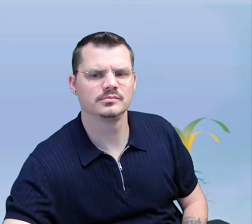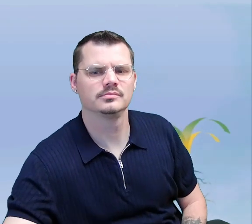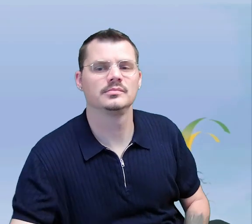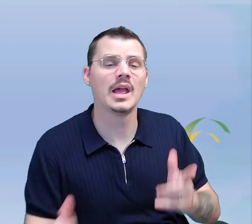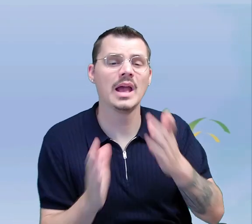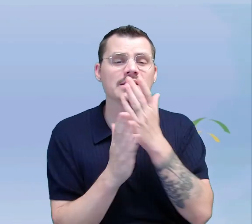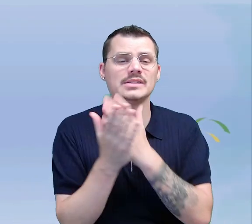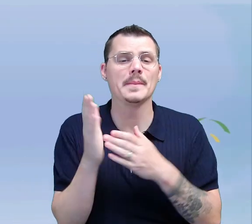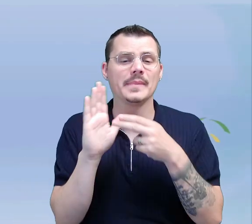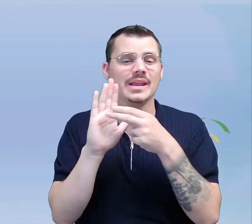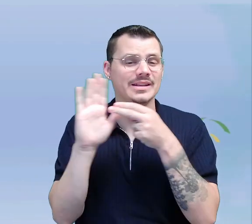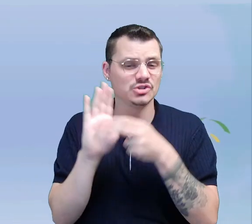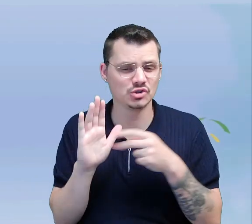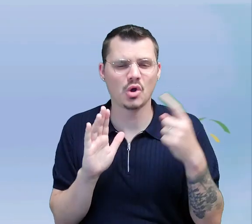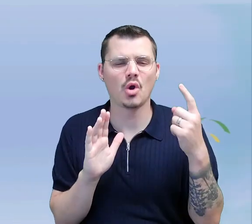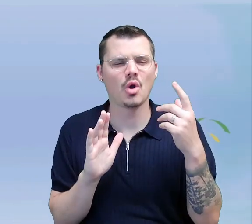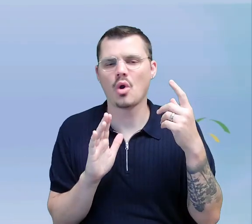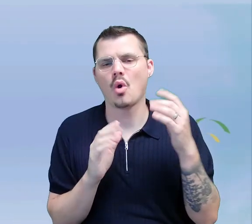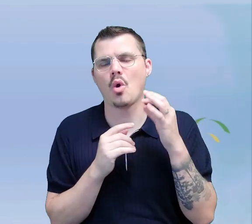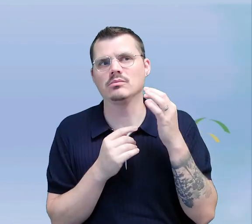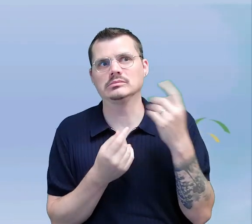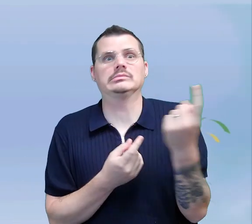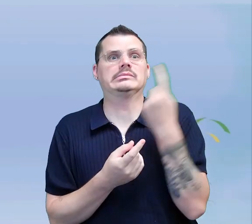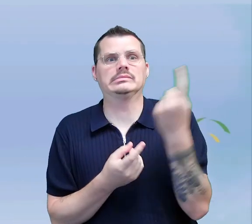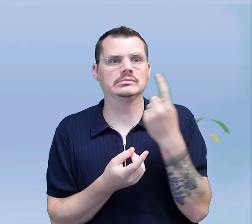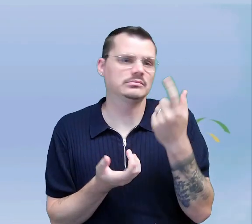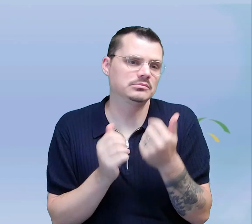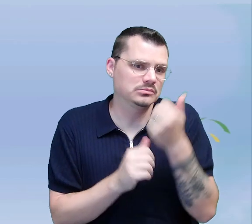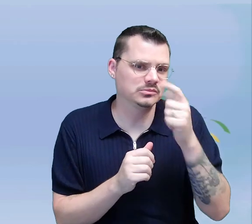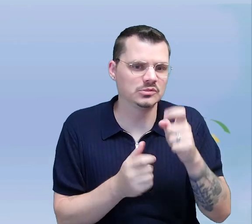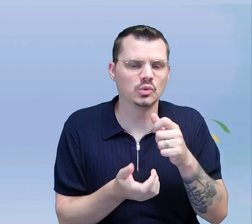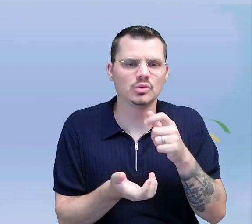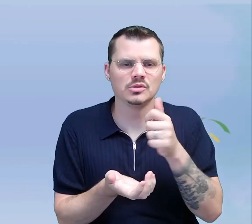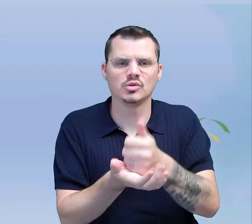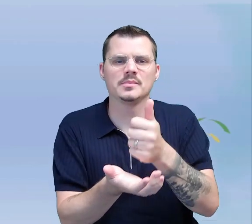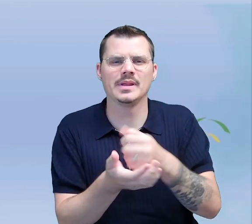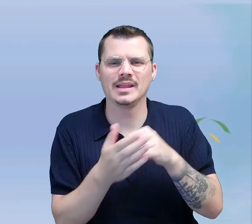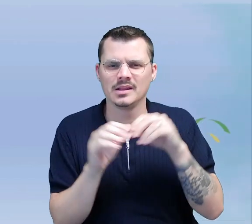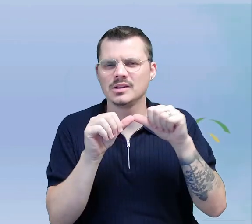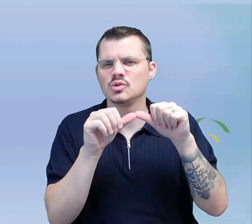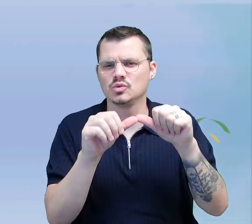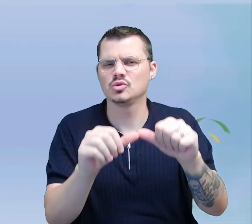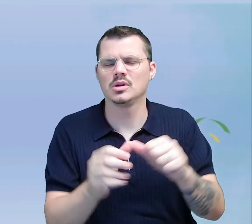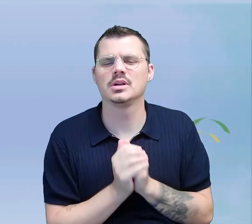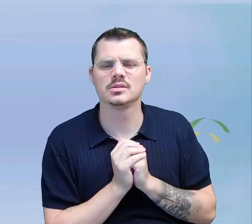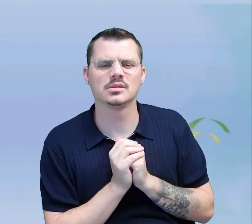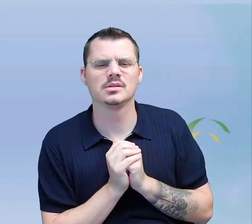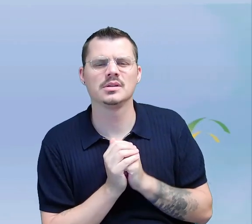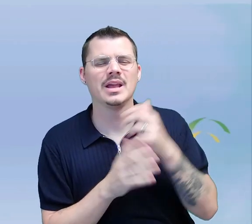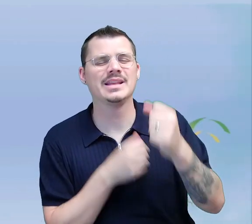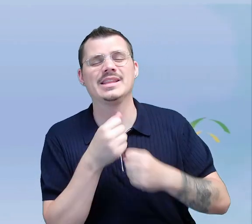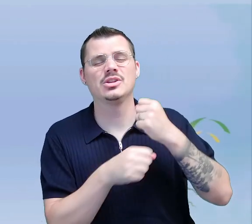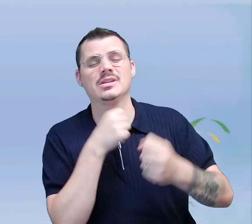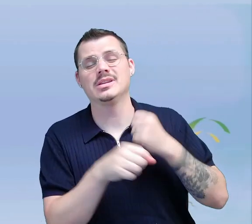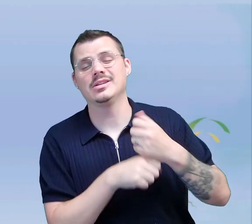Some conditions almost always require treatment in a continuous way.